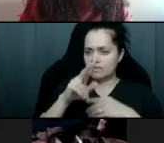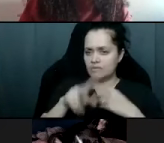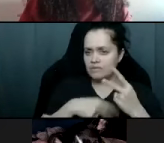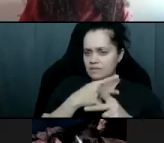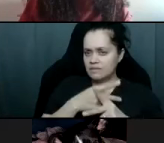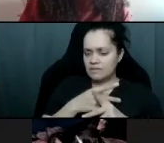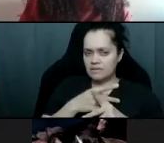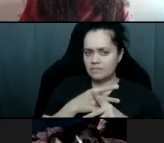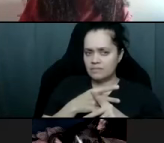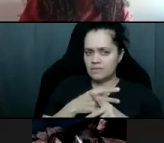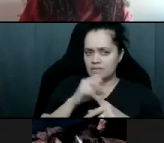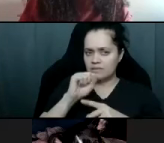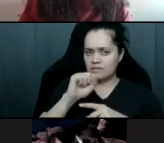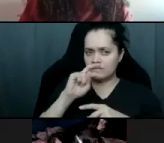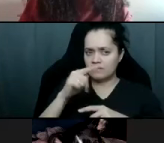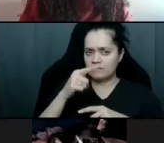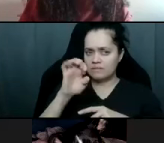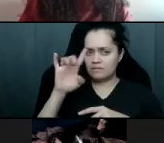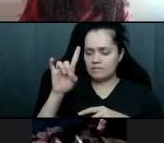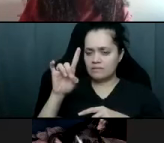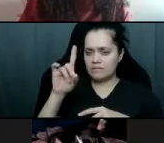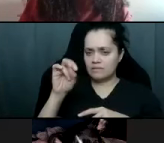the spangled drongo.